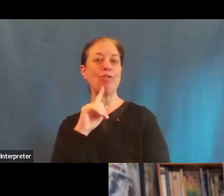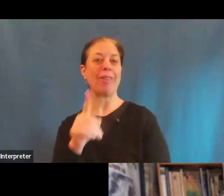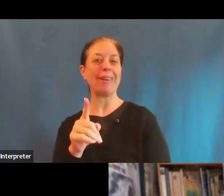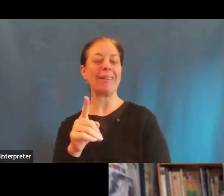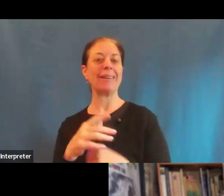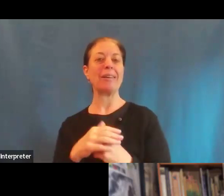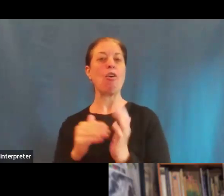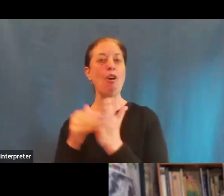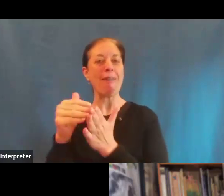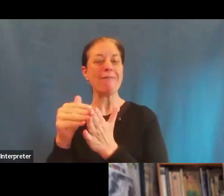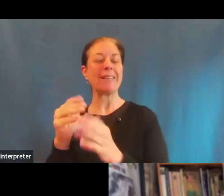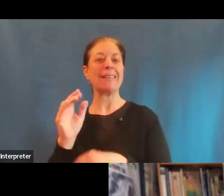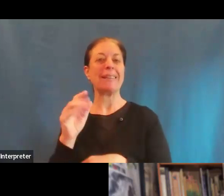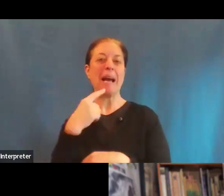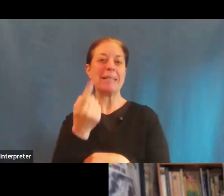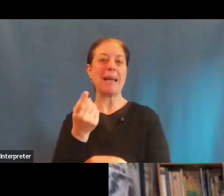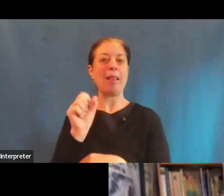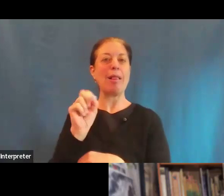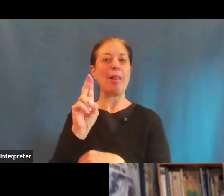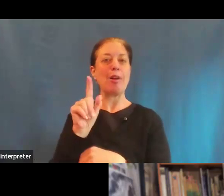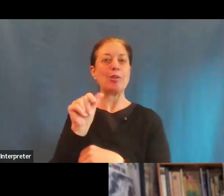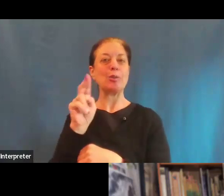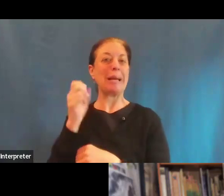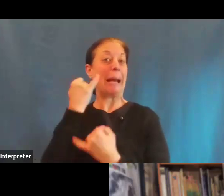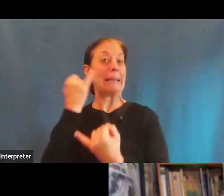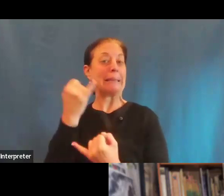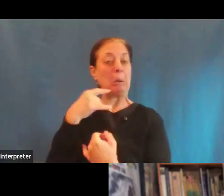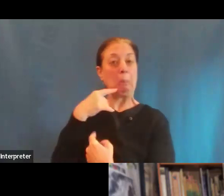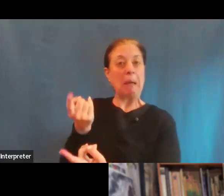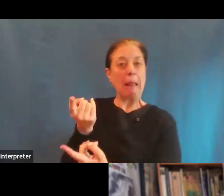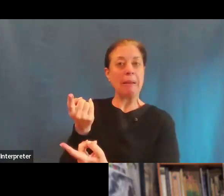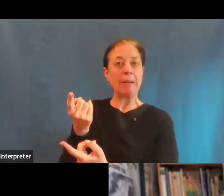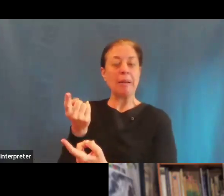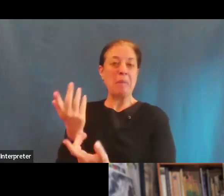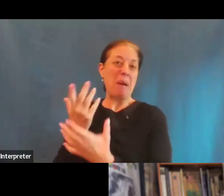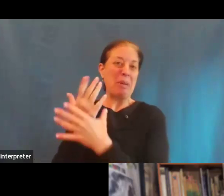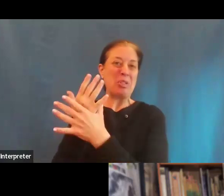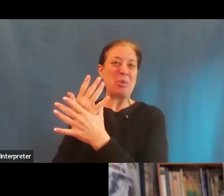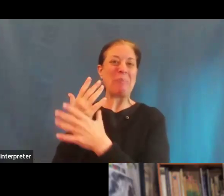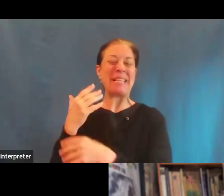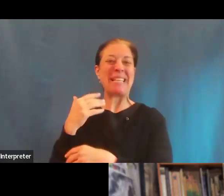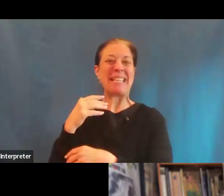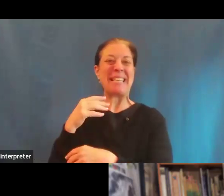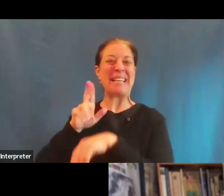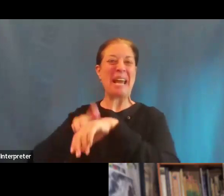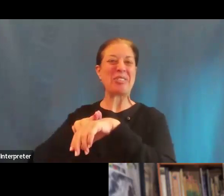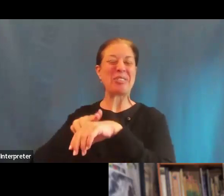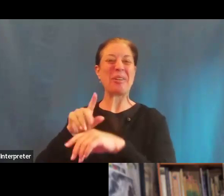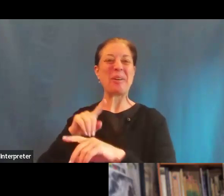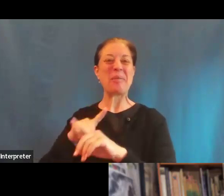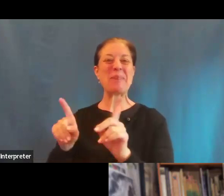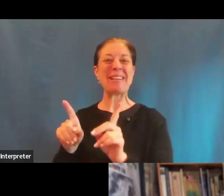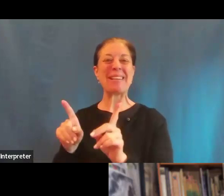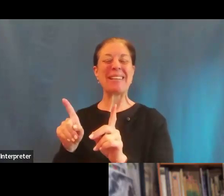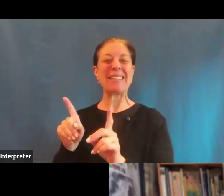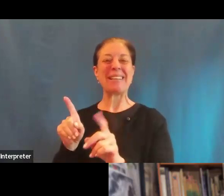it's often like I tell Suzanne an idea, and I don't know, maybe it's my German nature in that too, and then